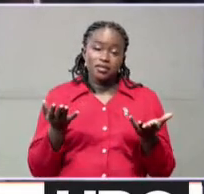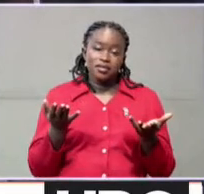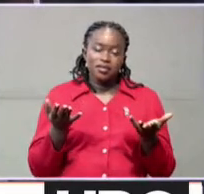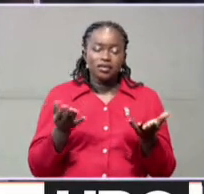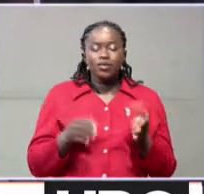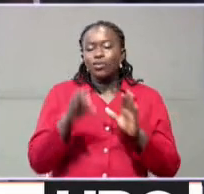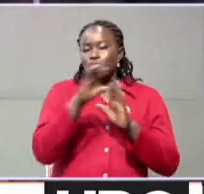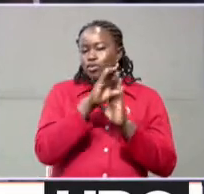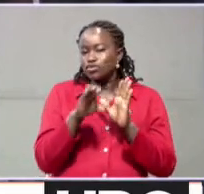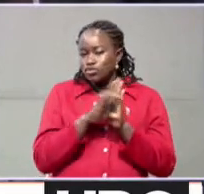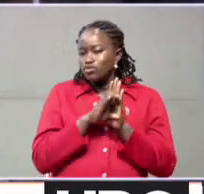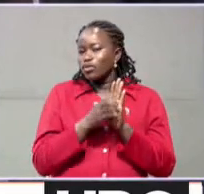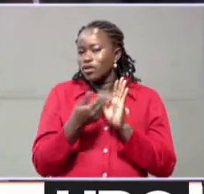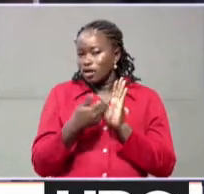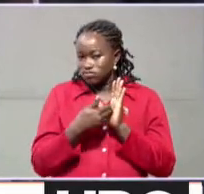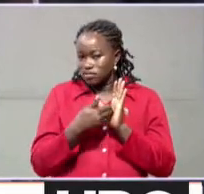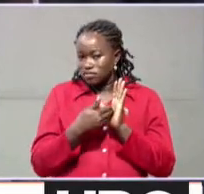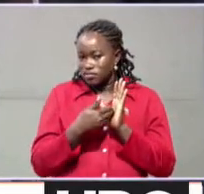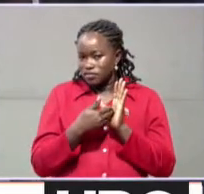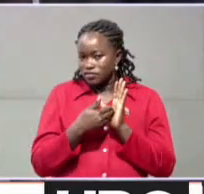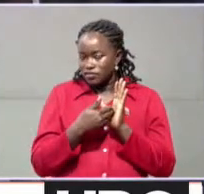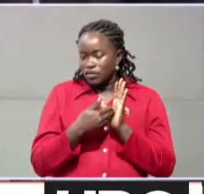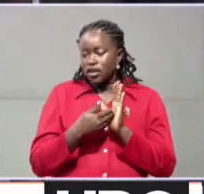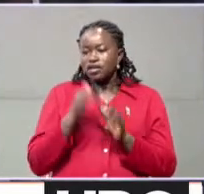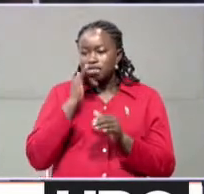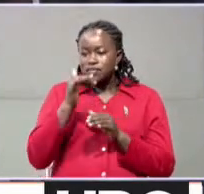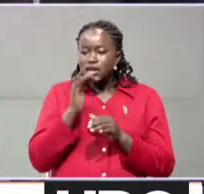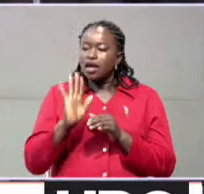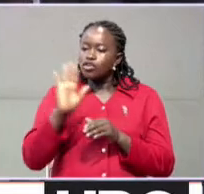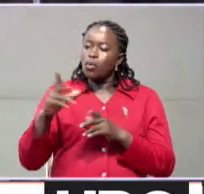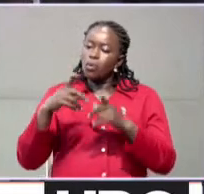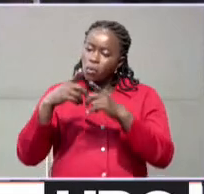constitutionally mr speaker sir your word is final